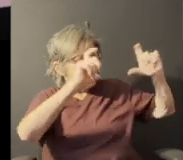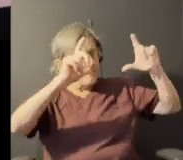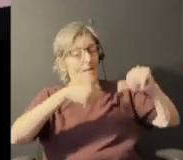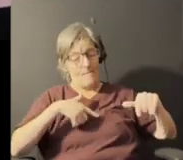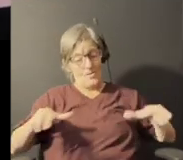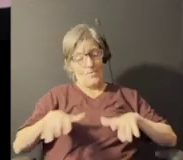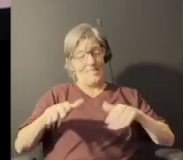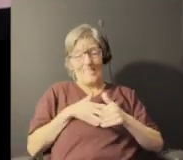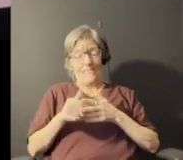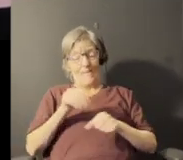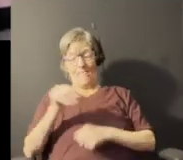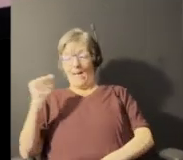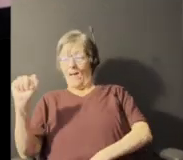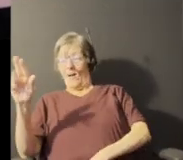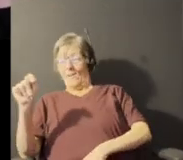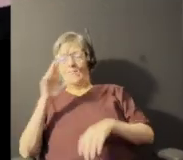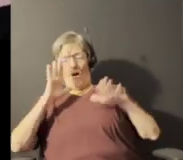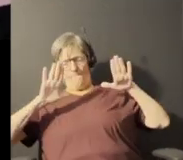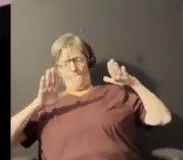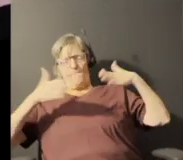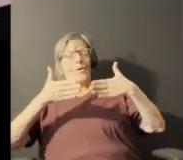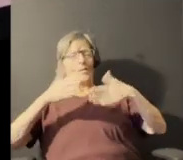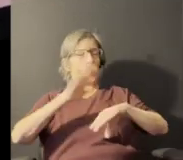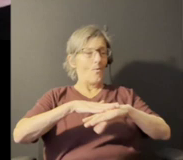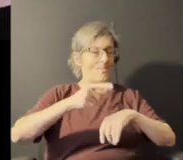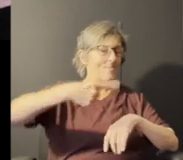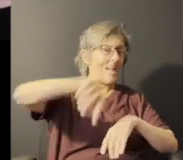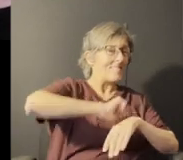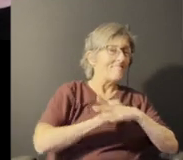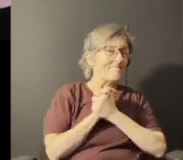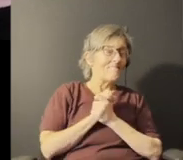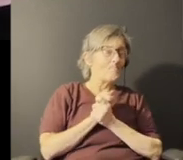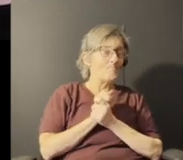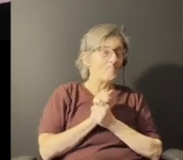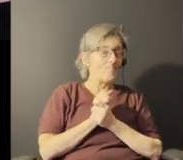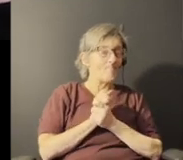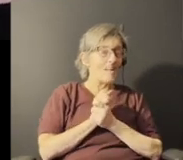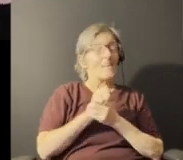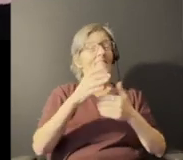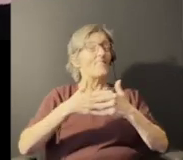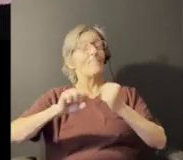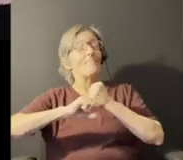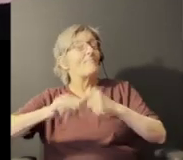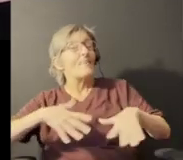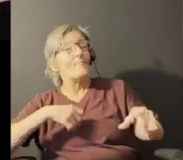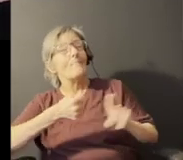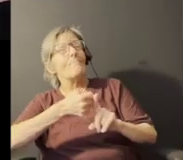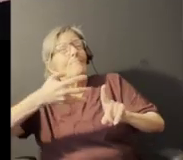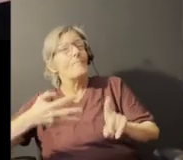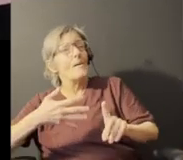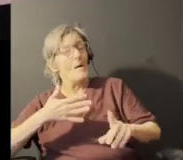I, you know, I've been doing, even in my art, it's really been focused around that. And then eventually